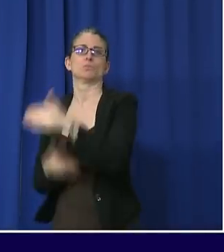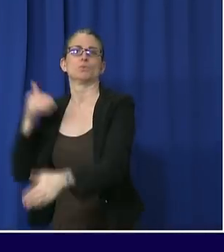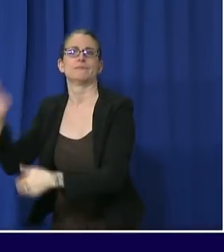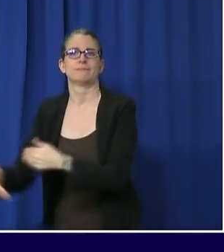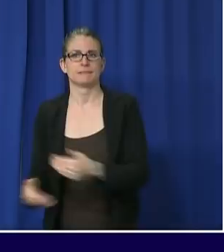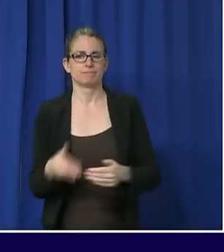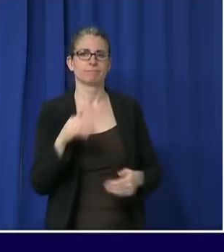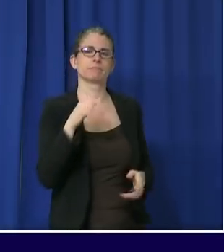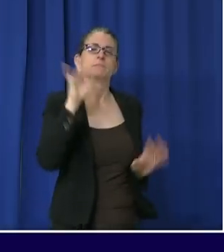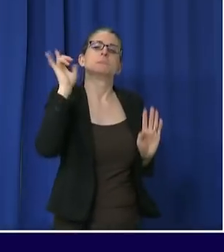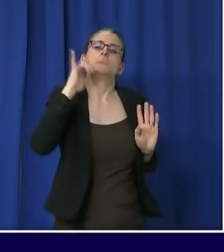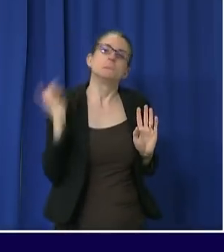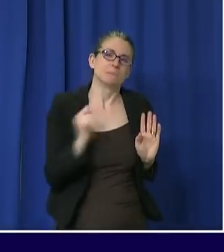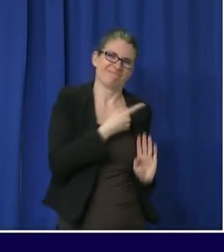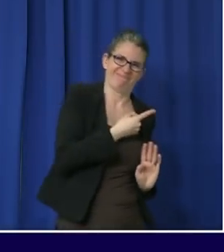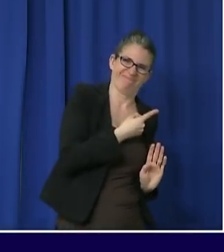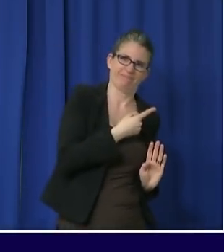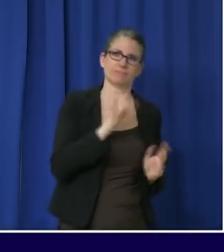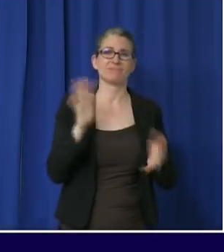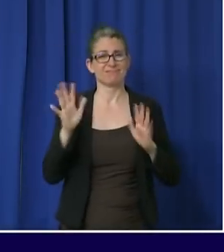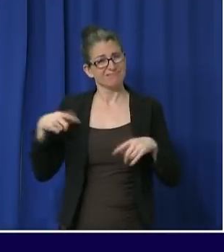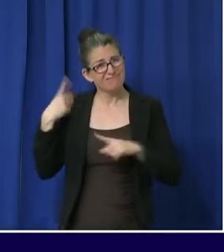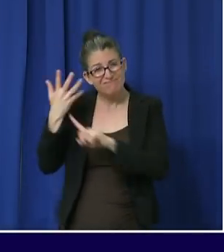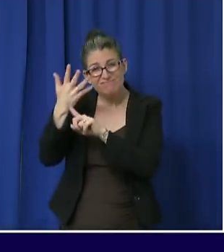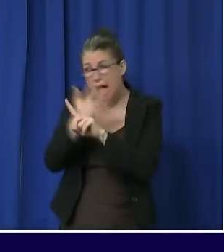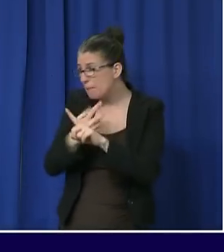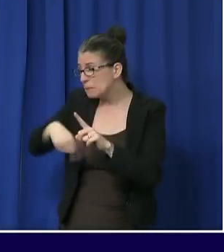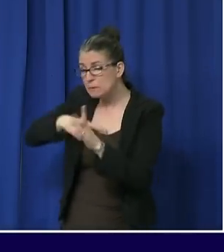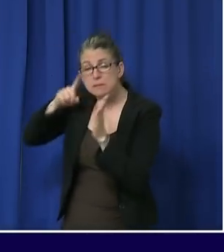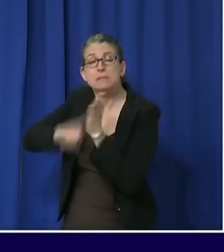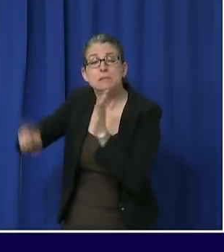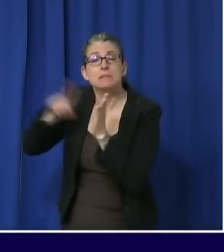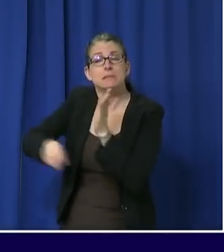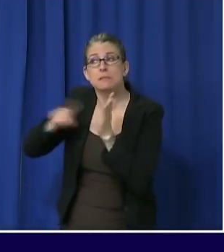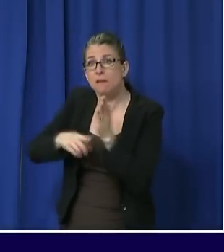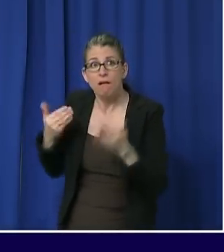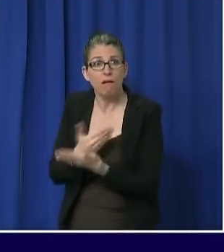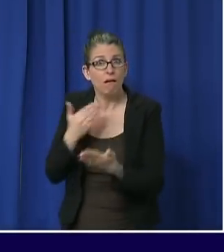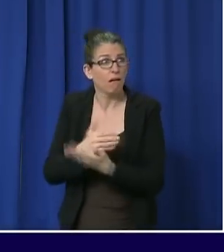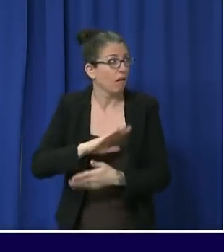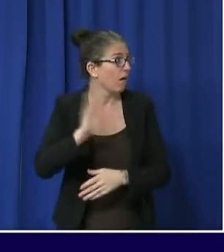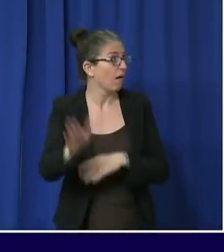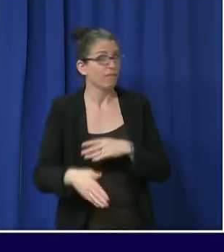myself and my counterparts in the other 49 states, is still something we're looking at.